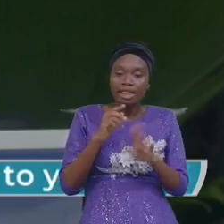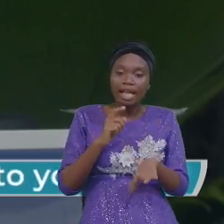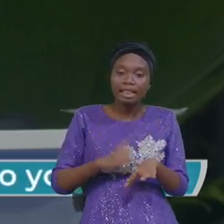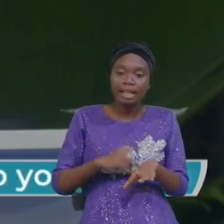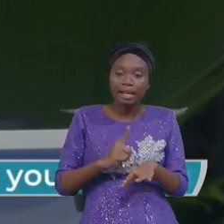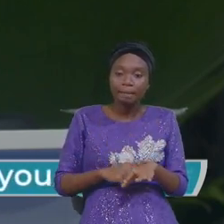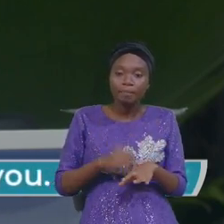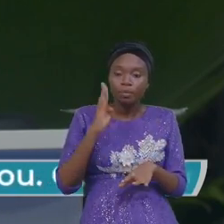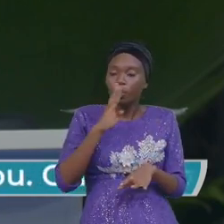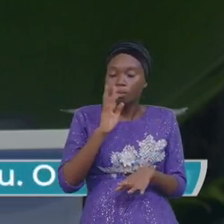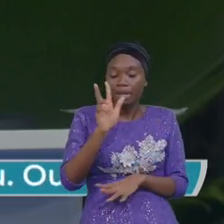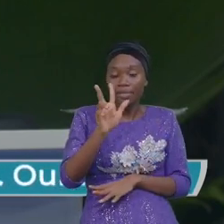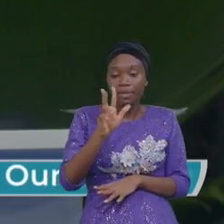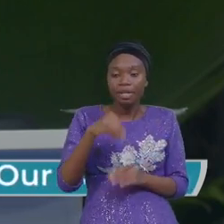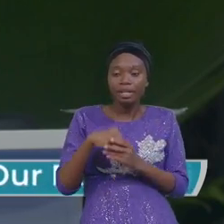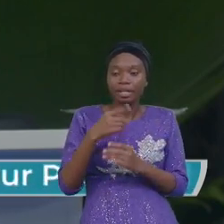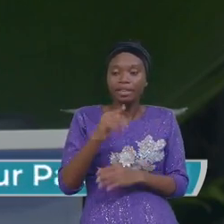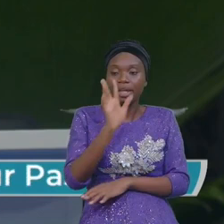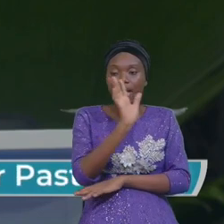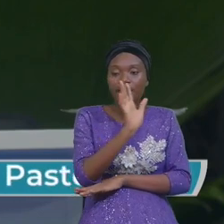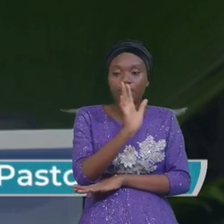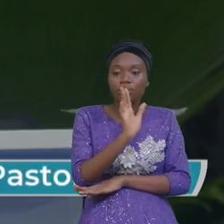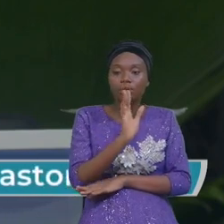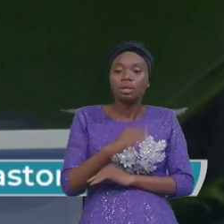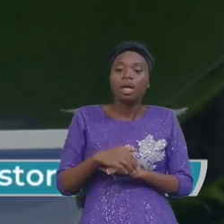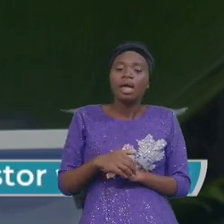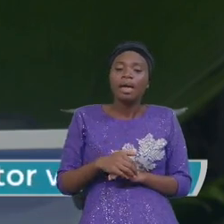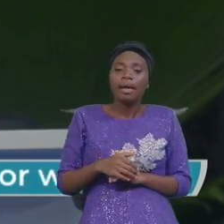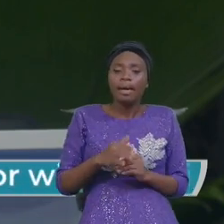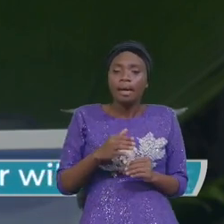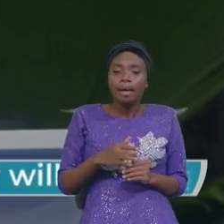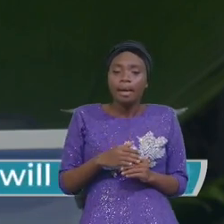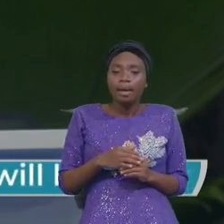will be 3 p.m. Please take note.